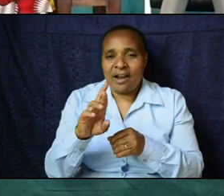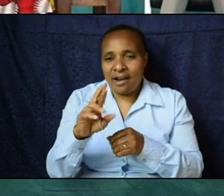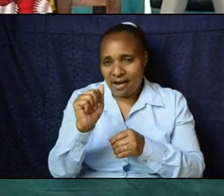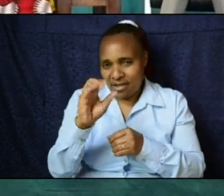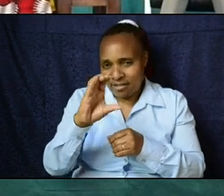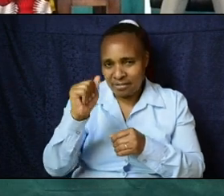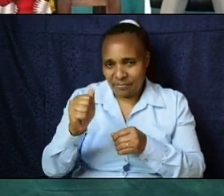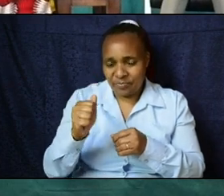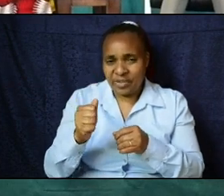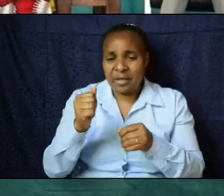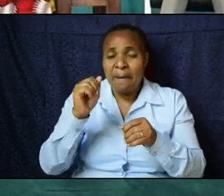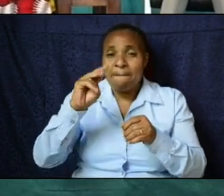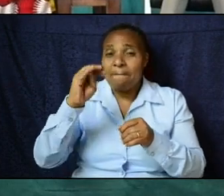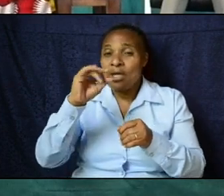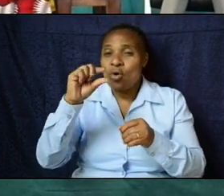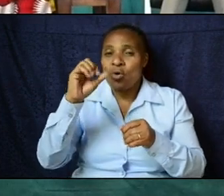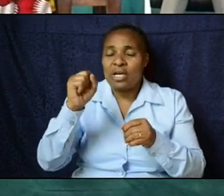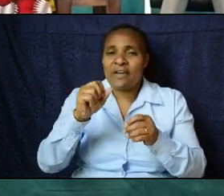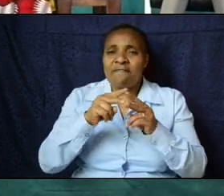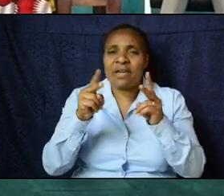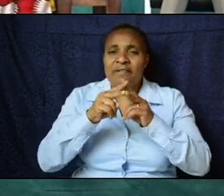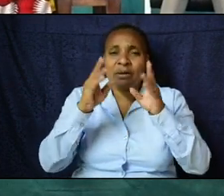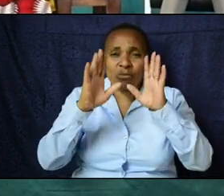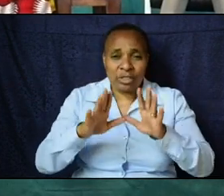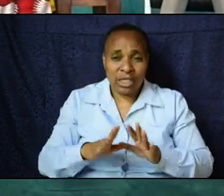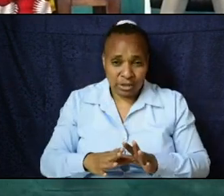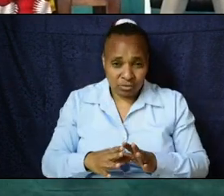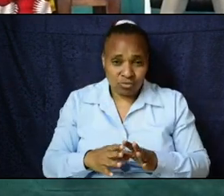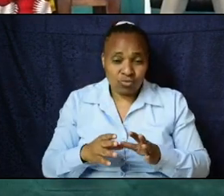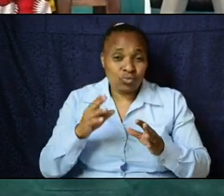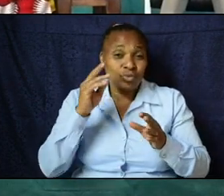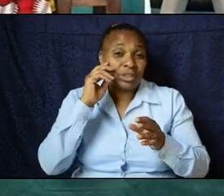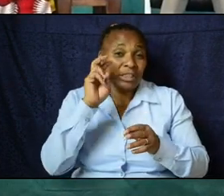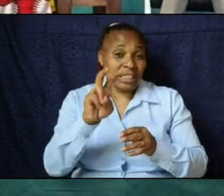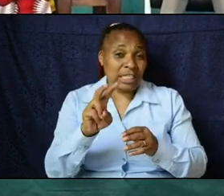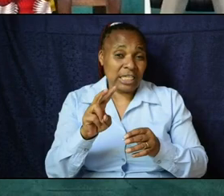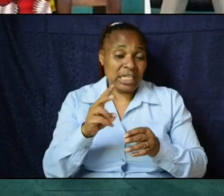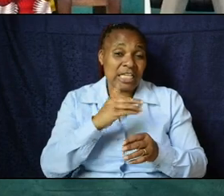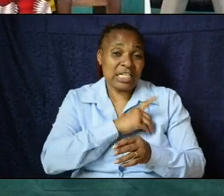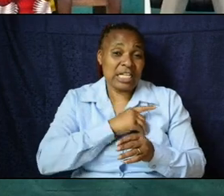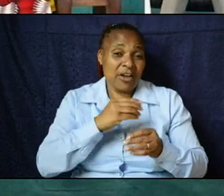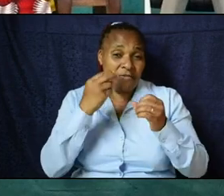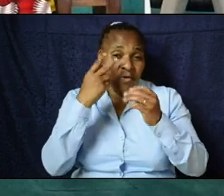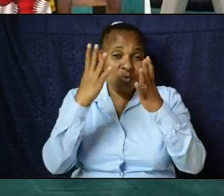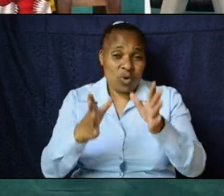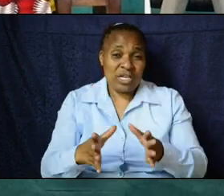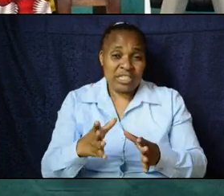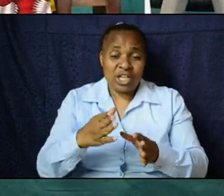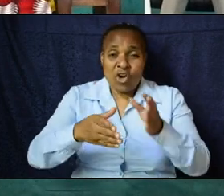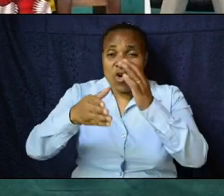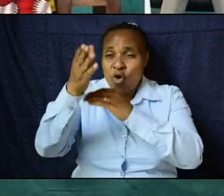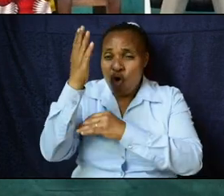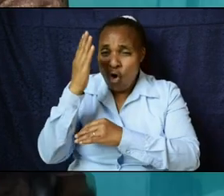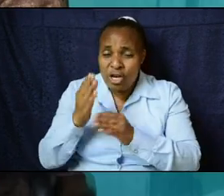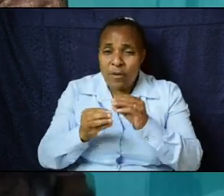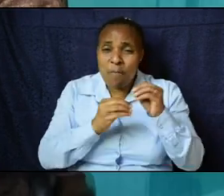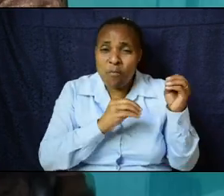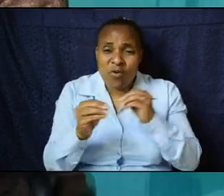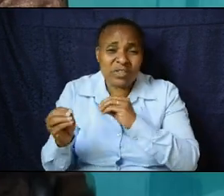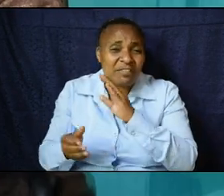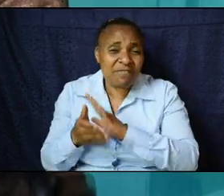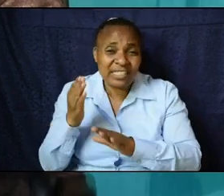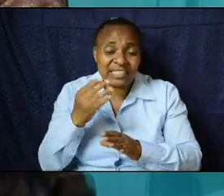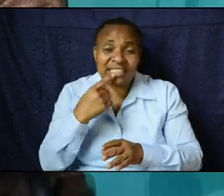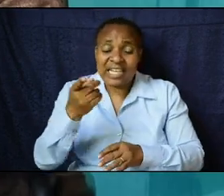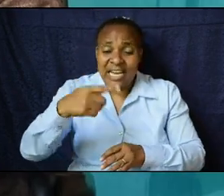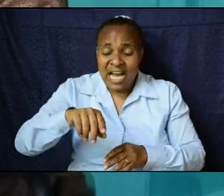Just to chip in, it's also important for us to note, dear viewers, that even in God's kingdom, God moves first. God does not